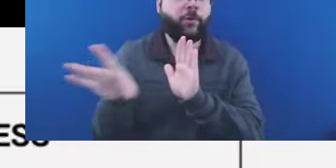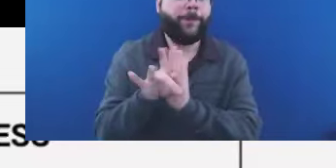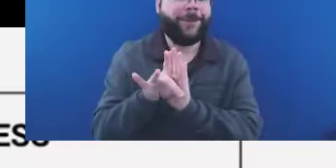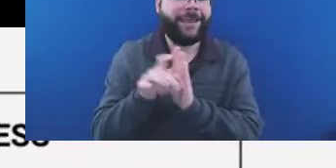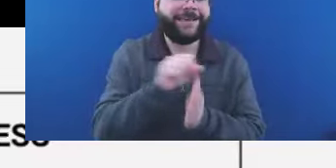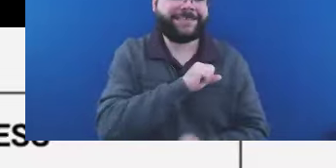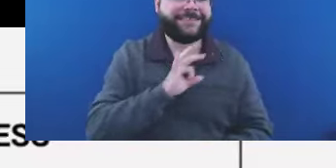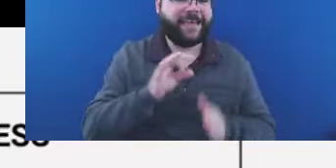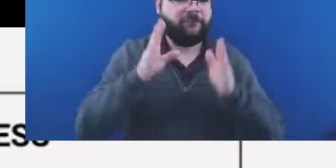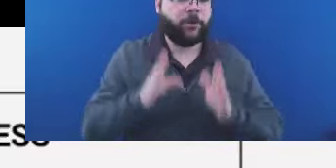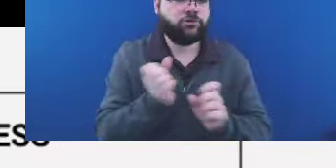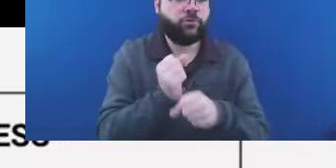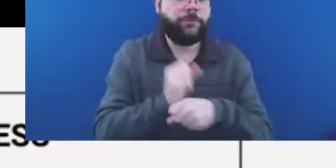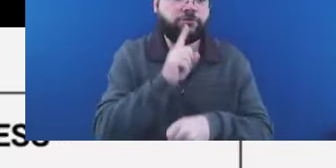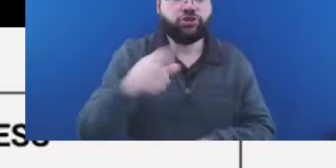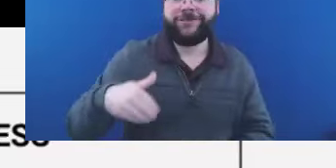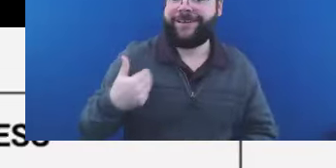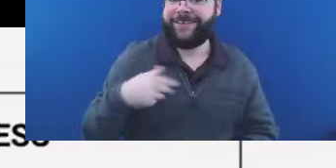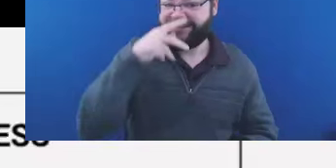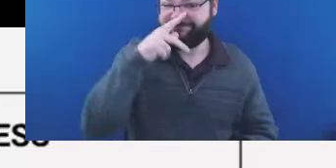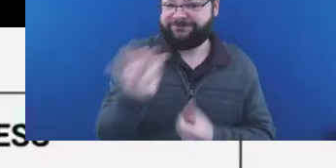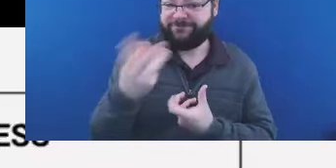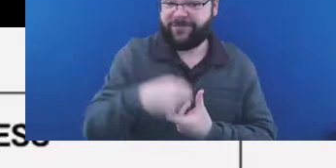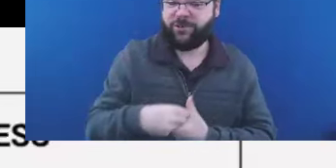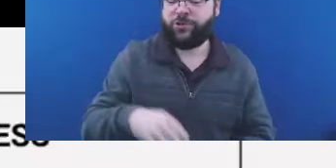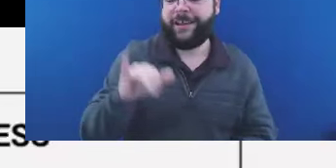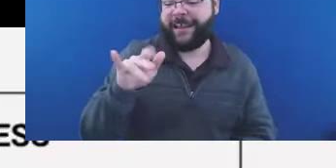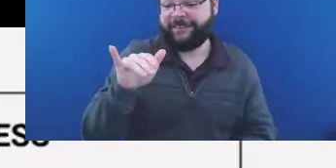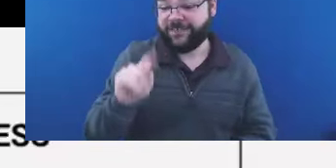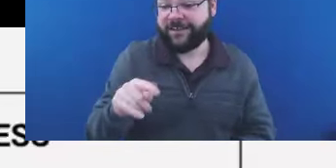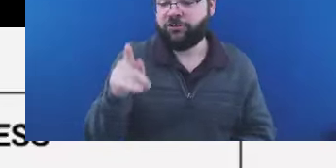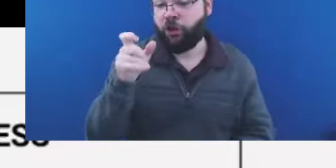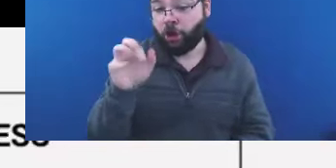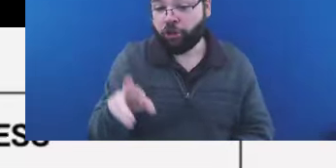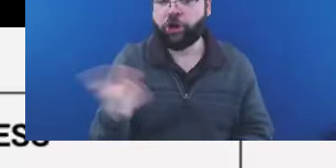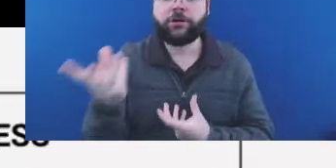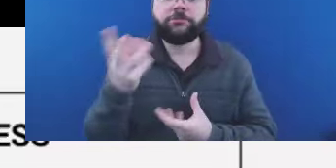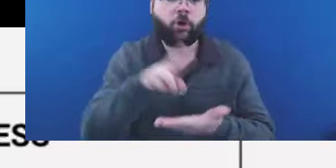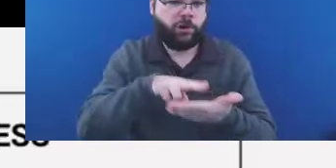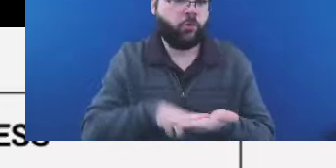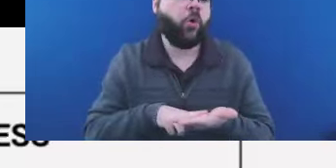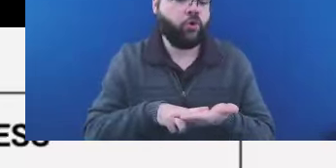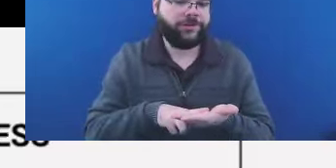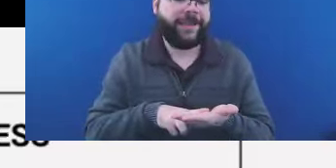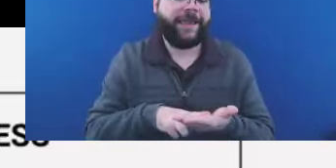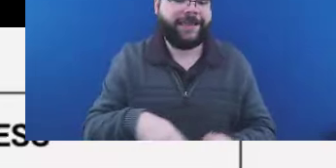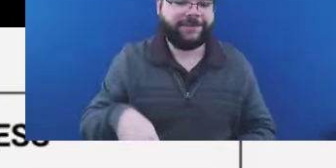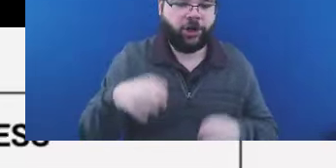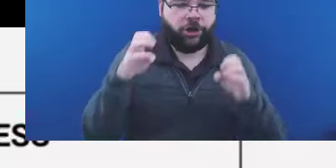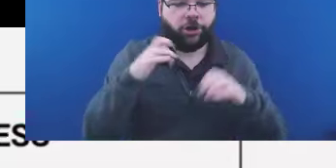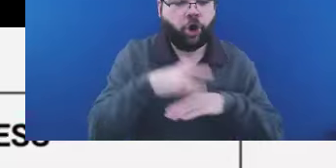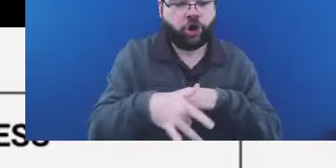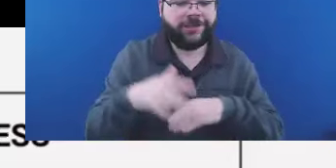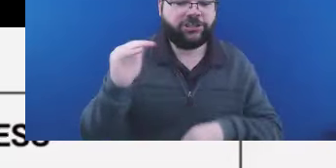person that ensures that young children, including infants and toddlers, are enrolled in early childhood programs. So I know we